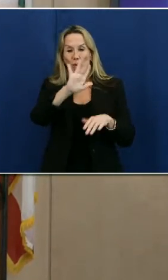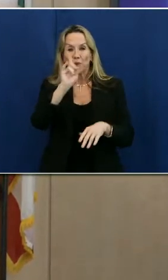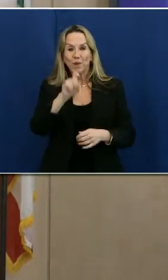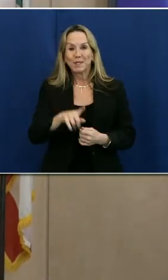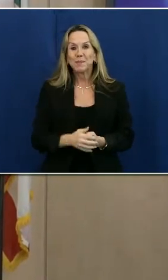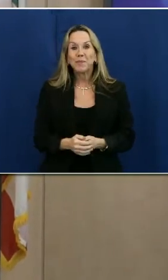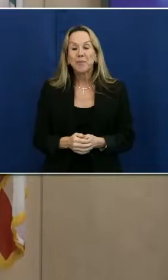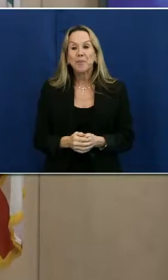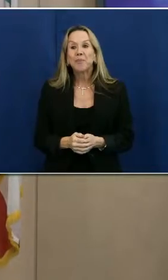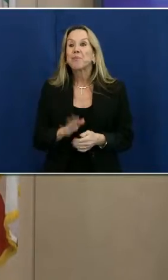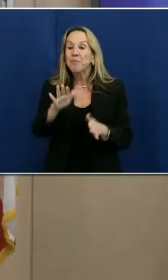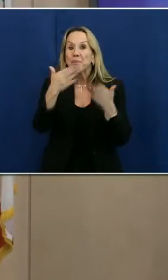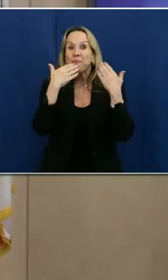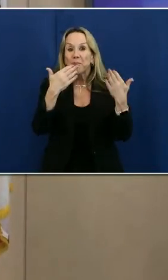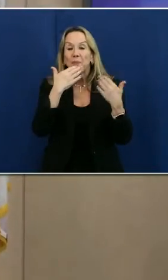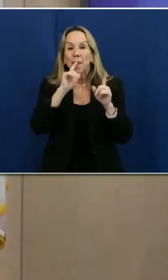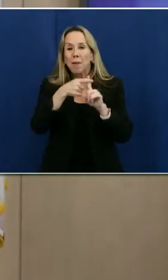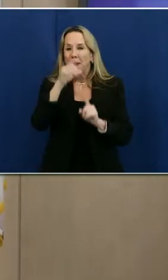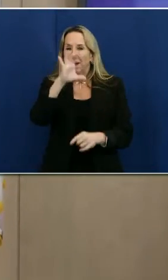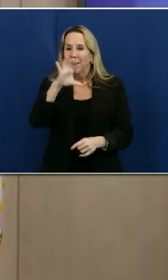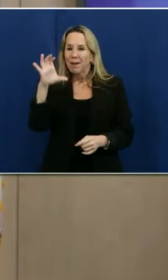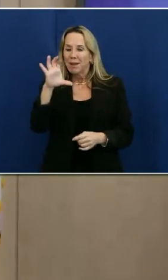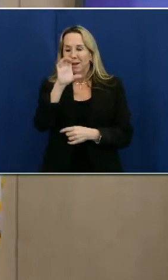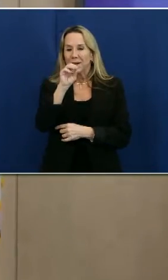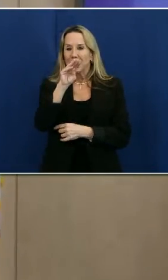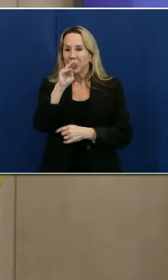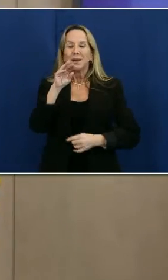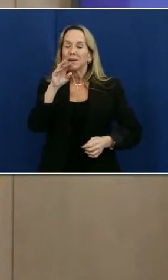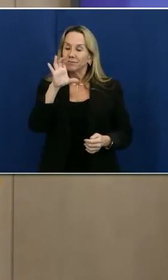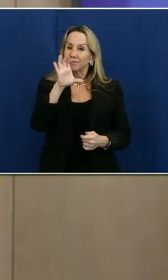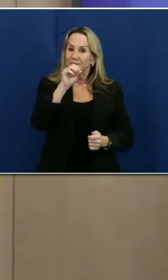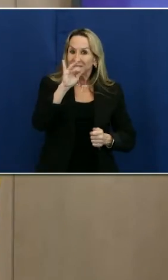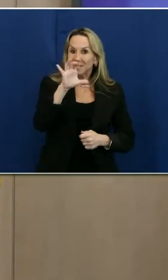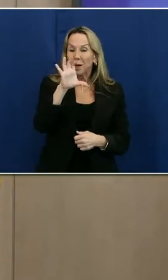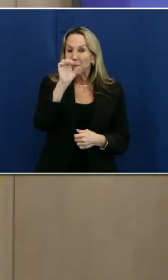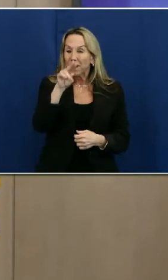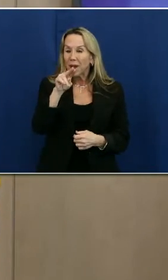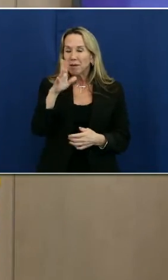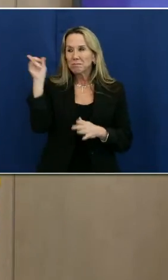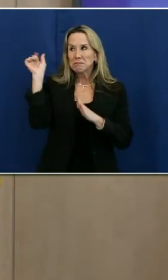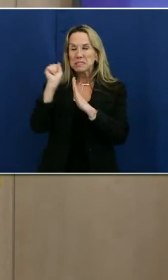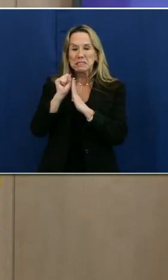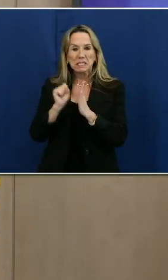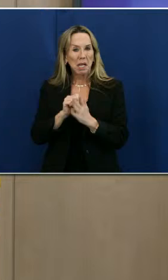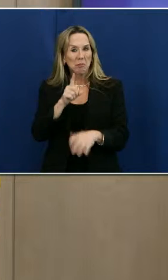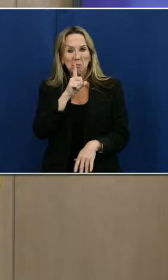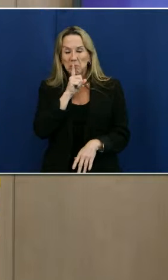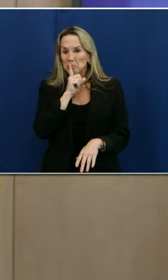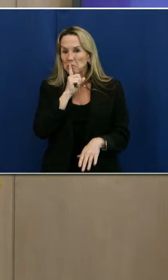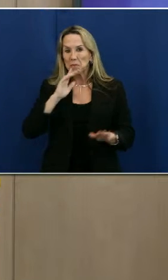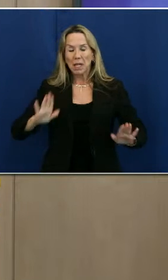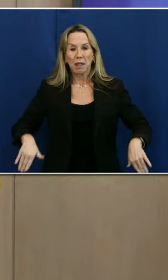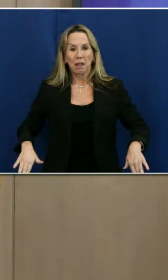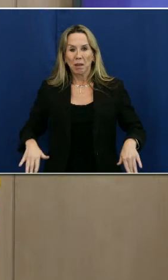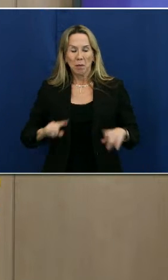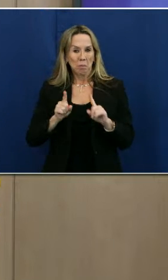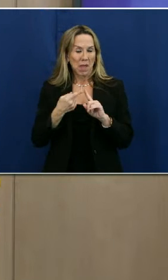Thank you for the question about Comic-Con. The state has not actually given guidance